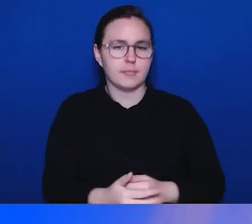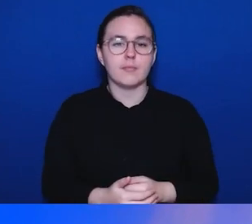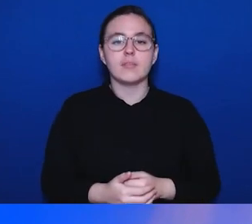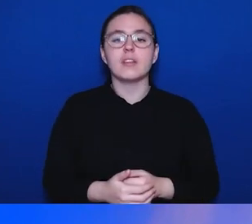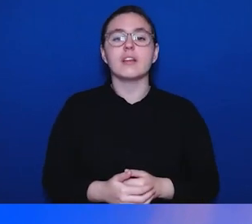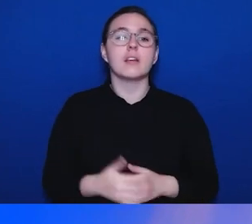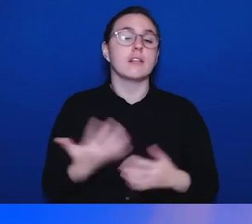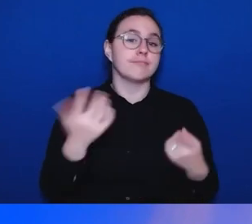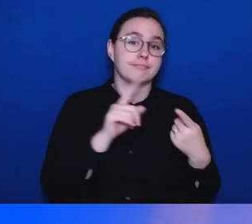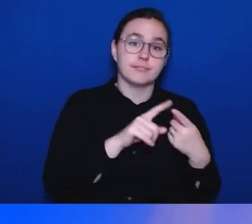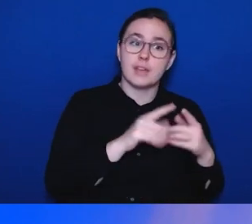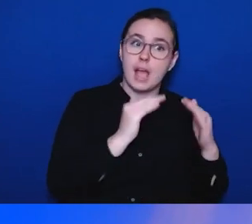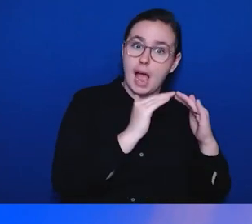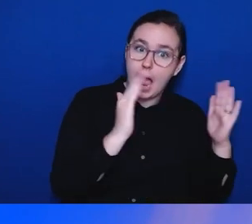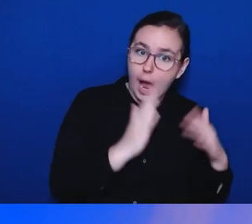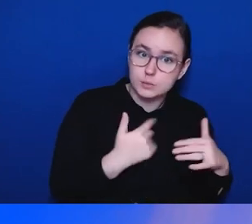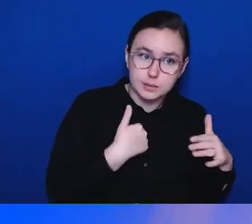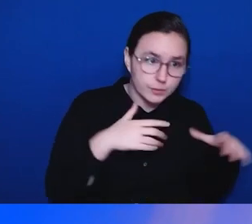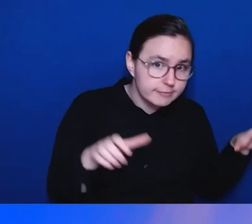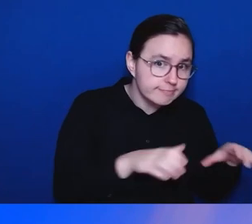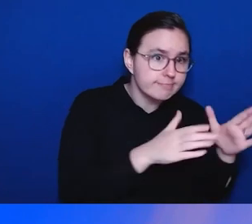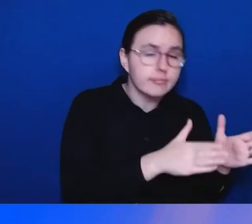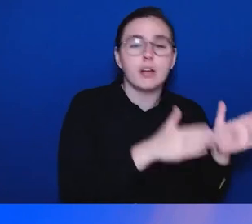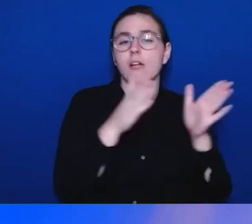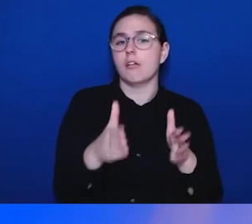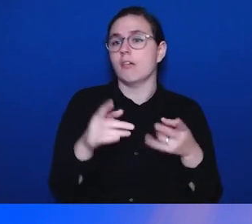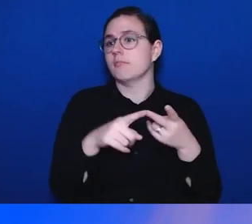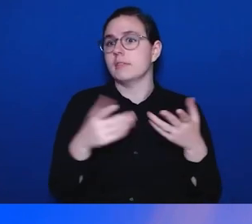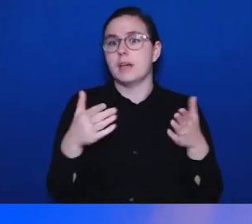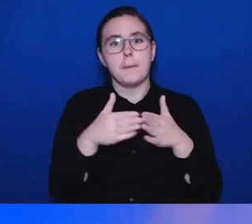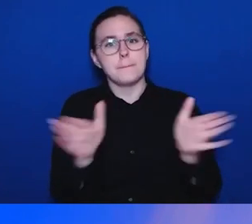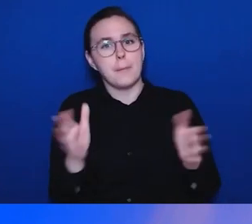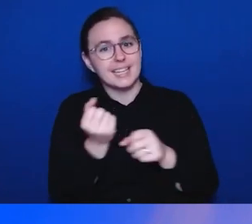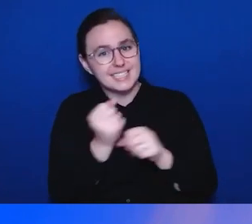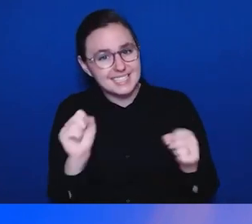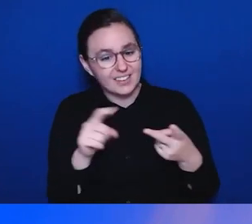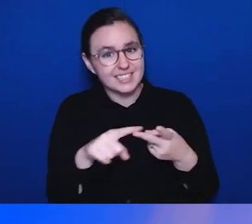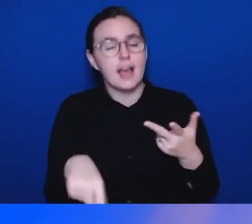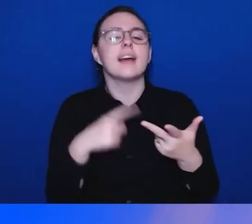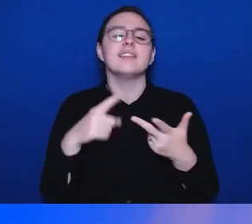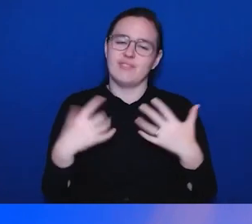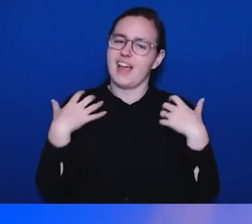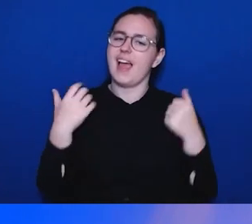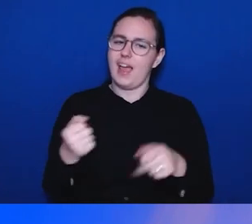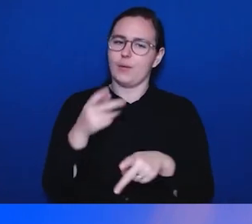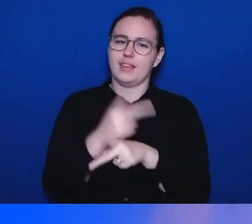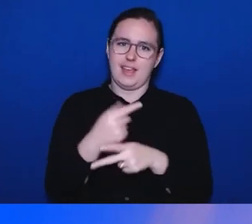action on the big challenges we face together. Now, that's housing, public safety, and it's certainly the